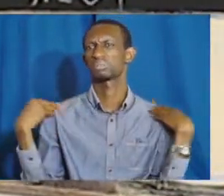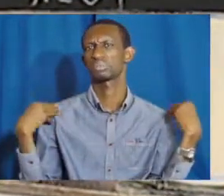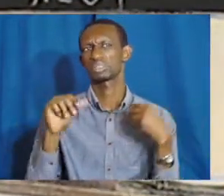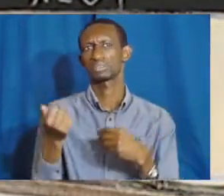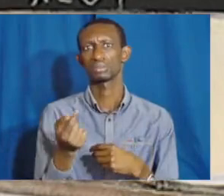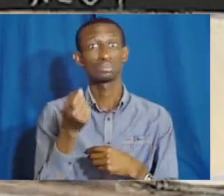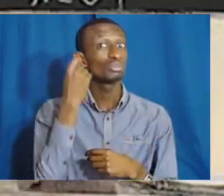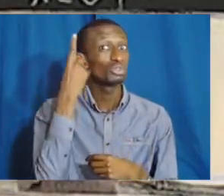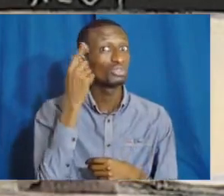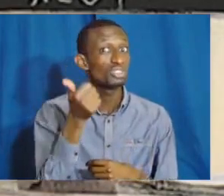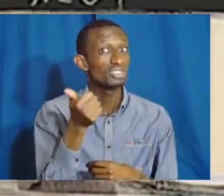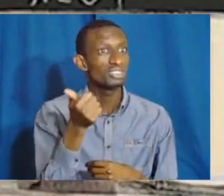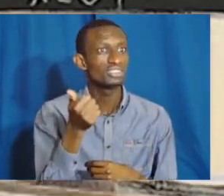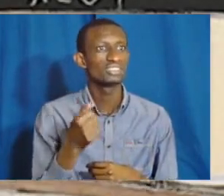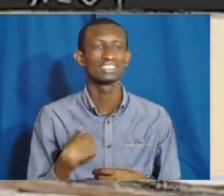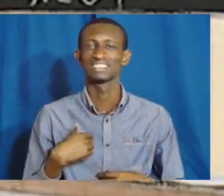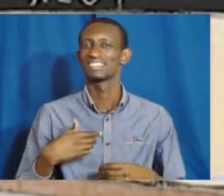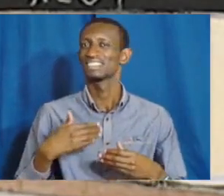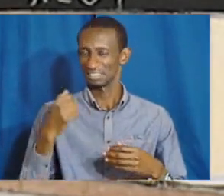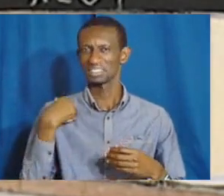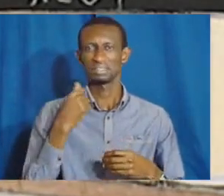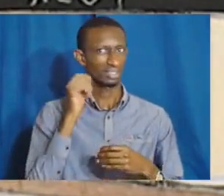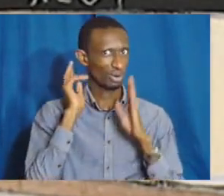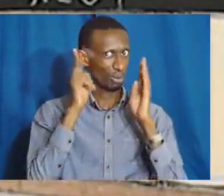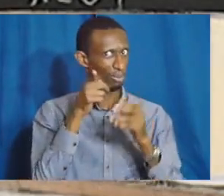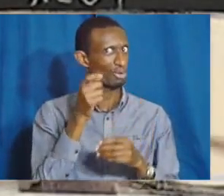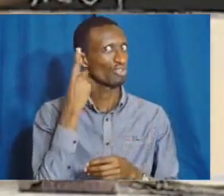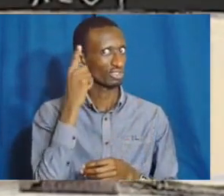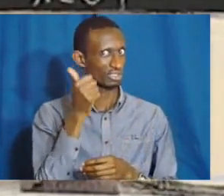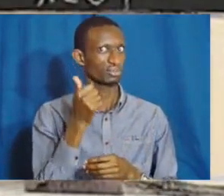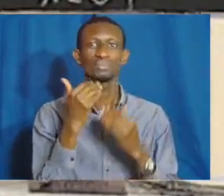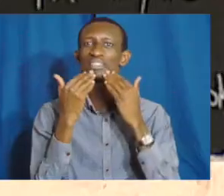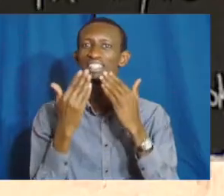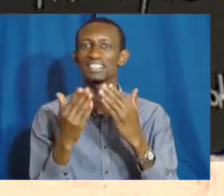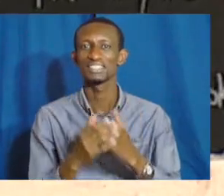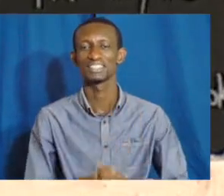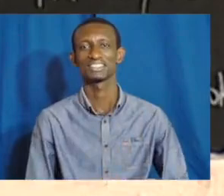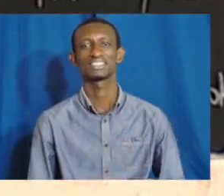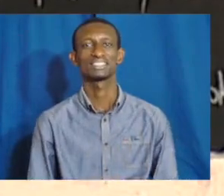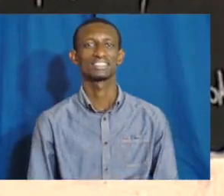Have you understood this? I'm very sure that you did. Thank you.